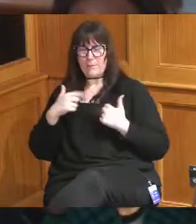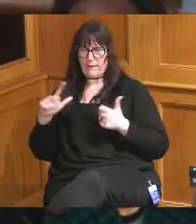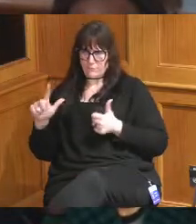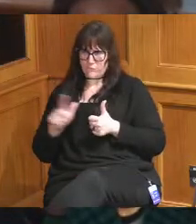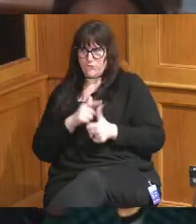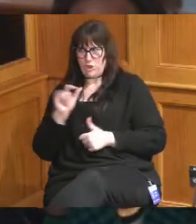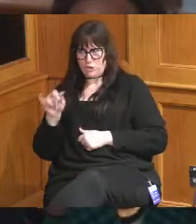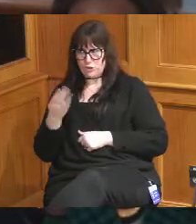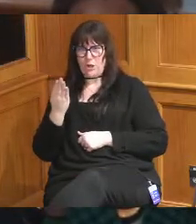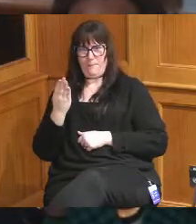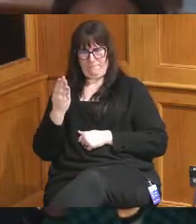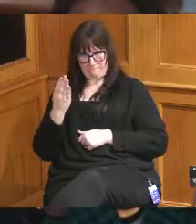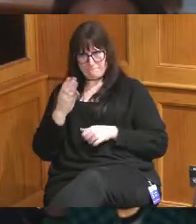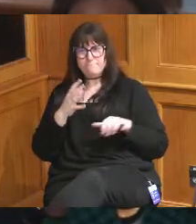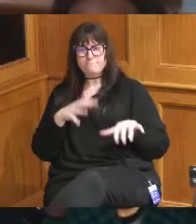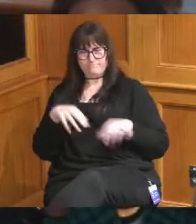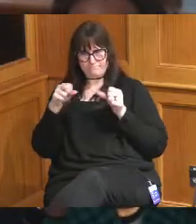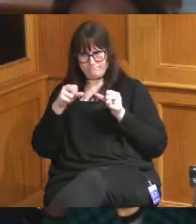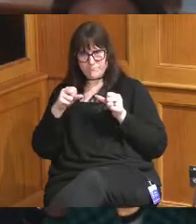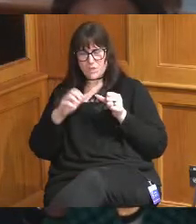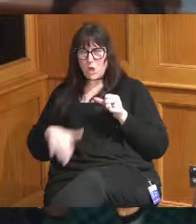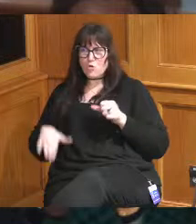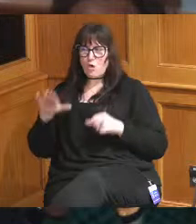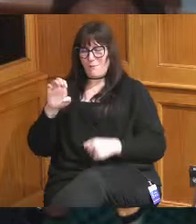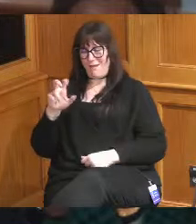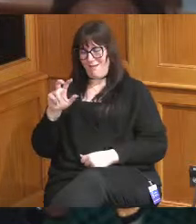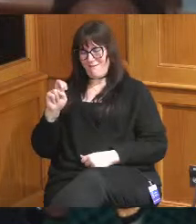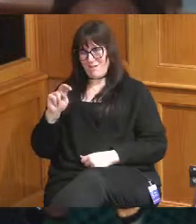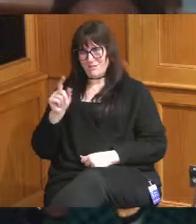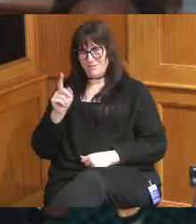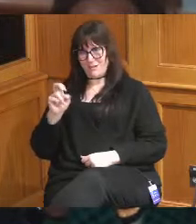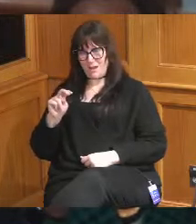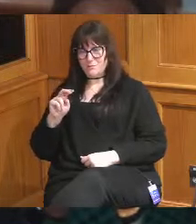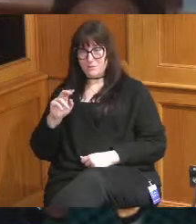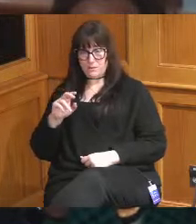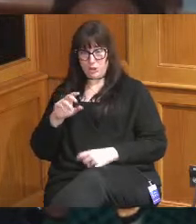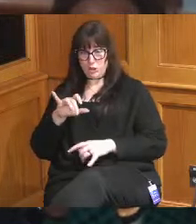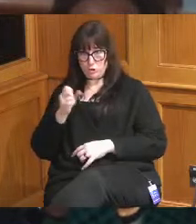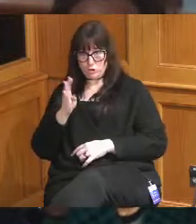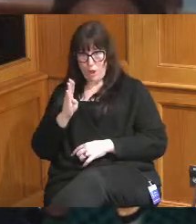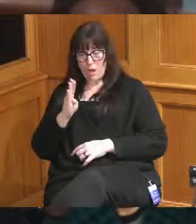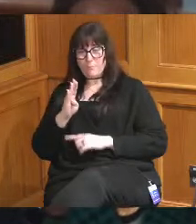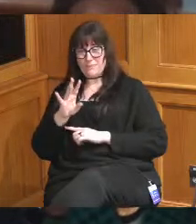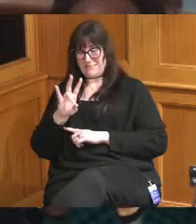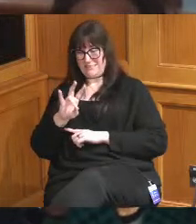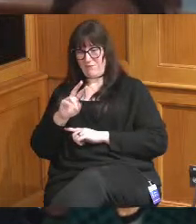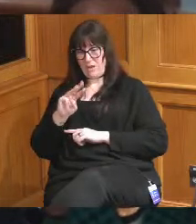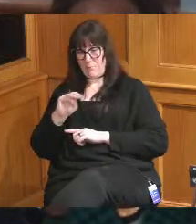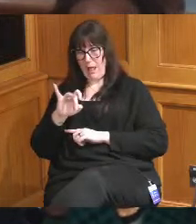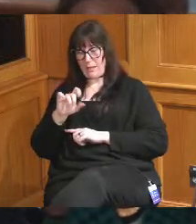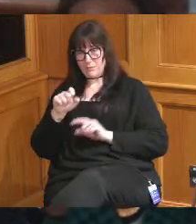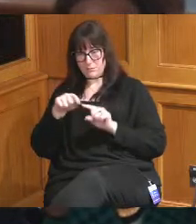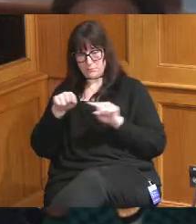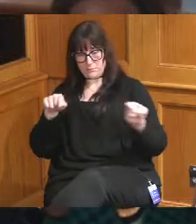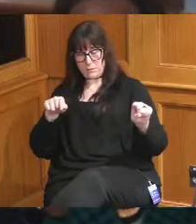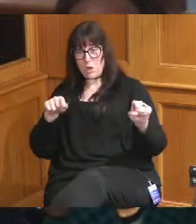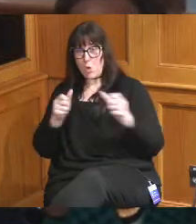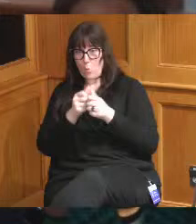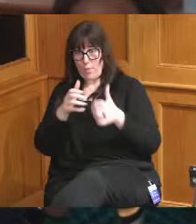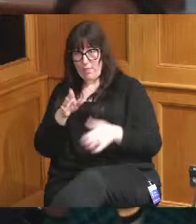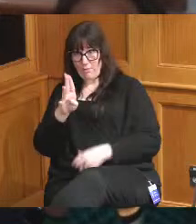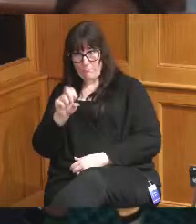job. Grew up in Evanston. My job was 7 miles from my house. Without the bus, I would not have had that